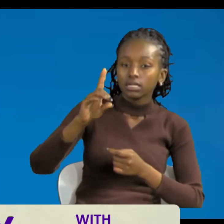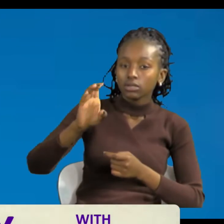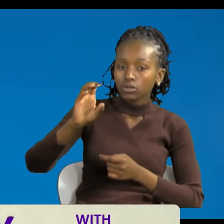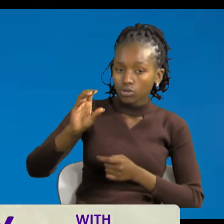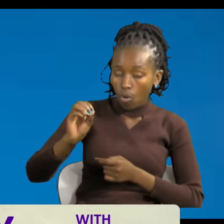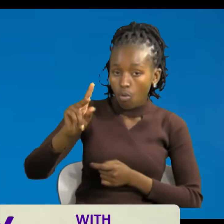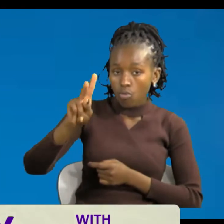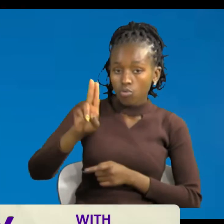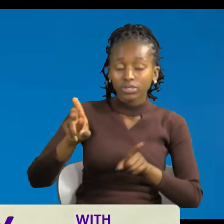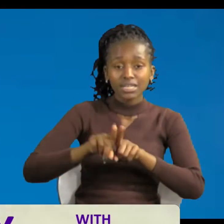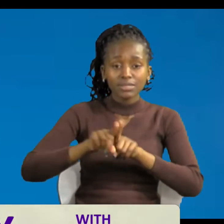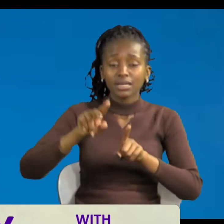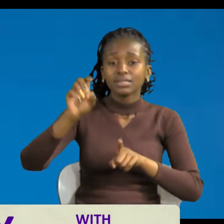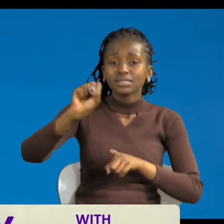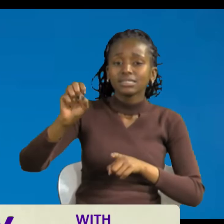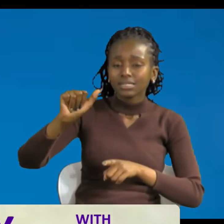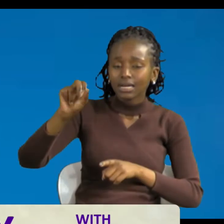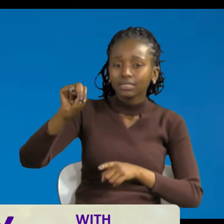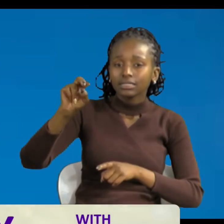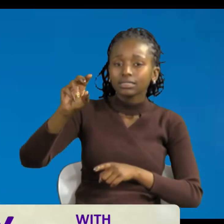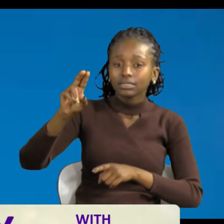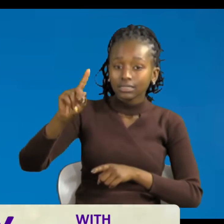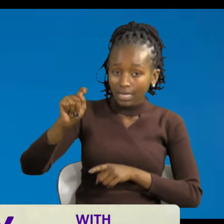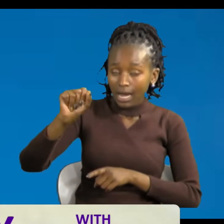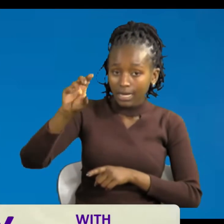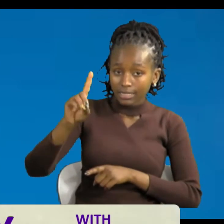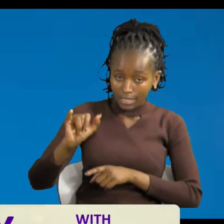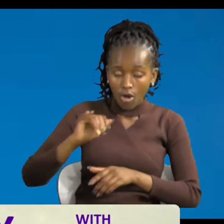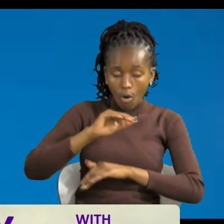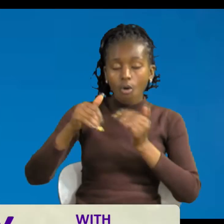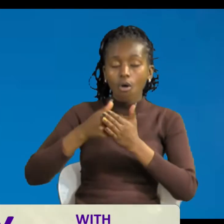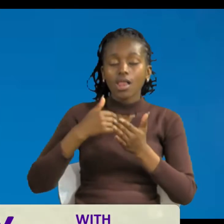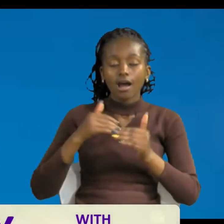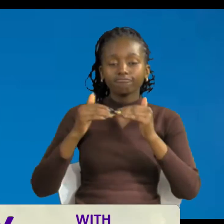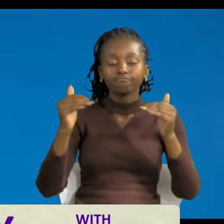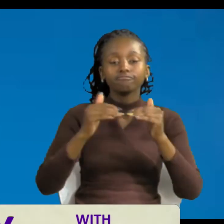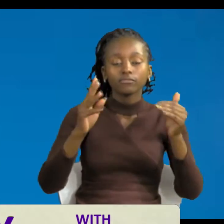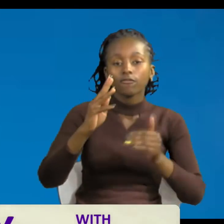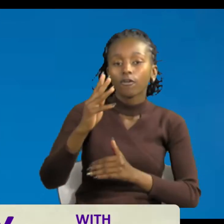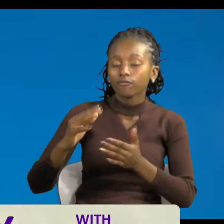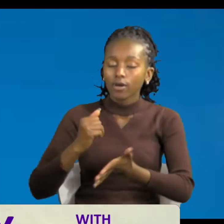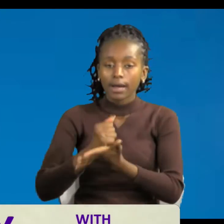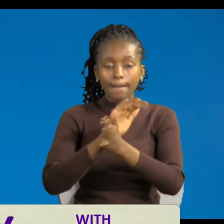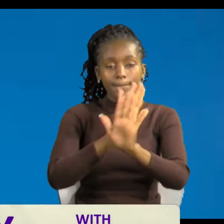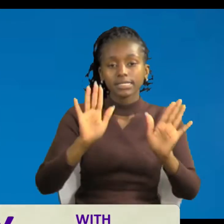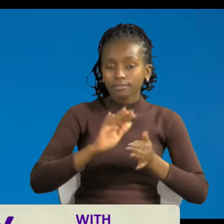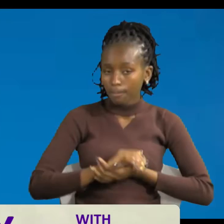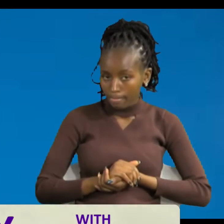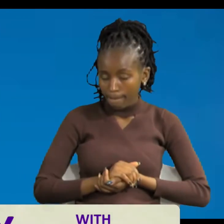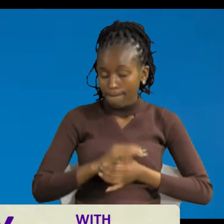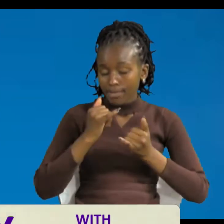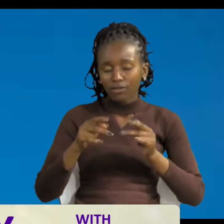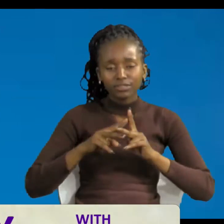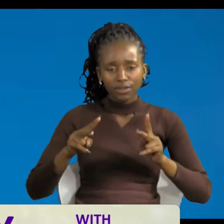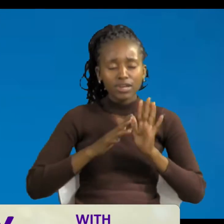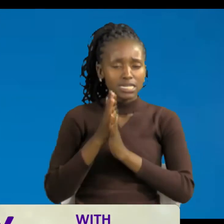have Dusan Tadic, Bernardo Silva, all are tying with 4 assists apiece. Now, interestingly,